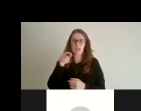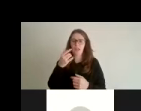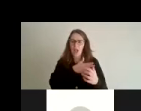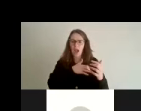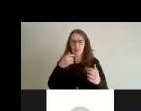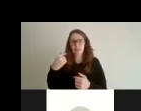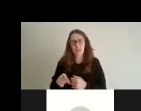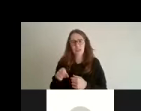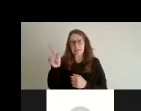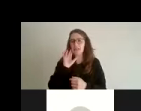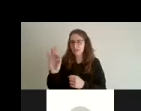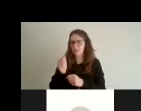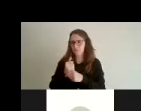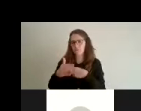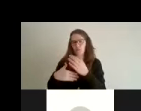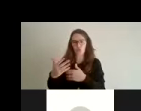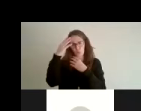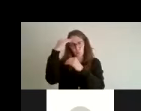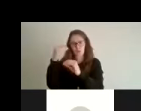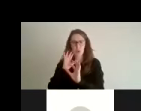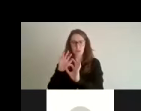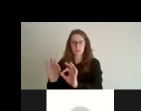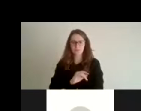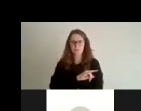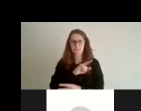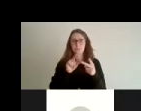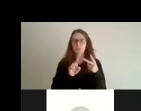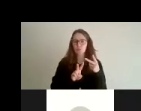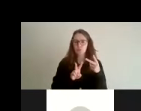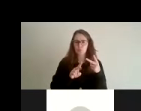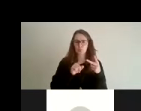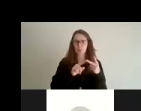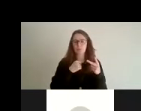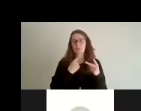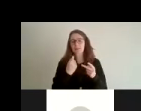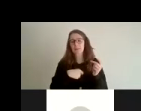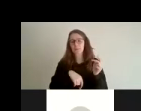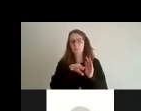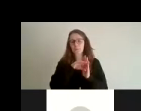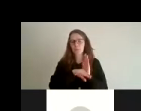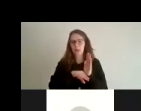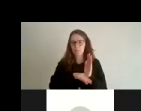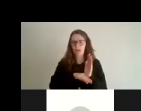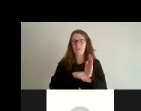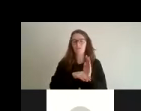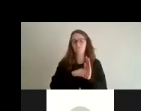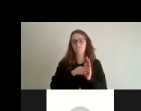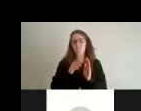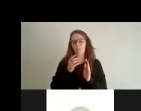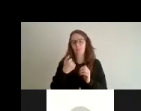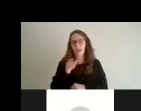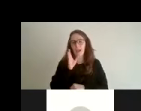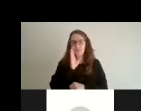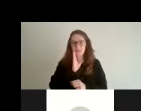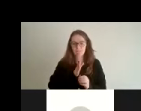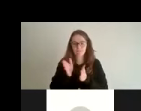requirement. We need to have programs training, and they should be bifocal for leadership or